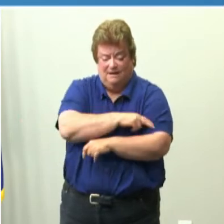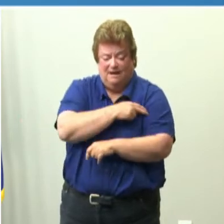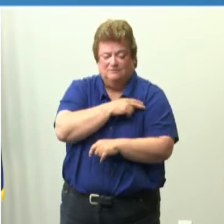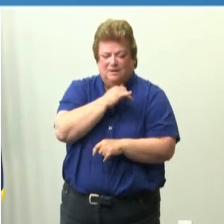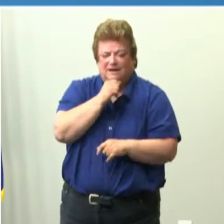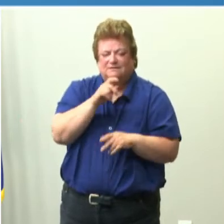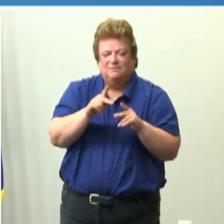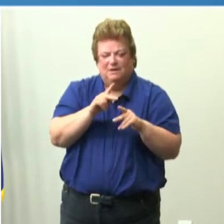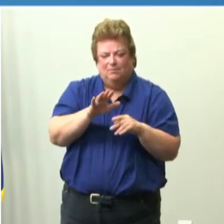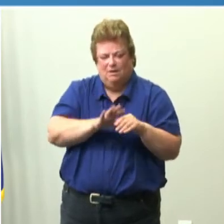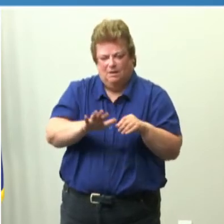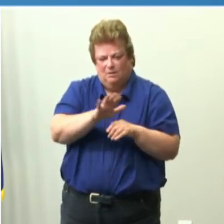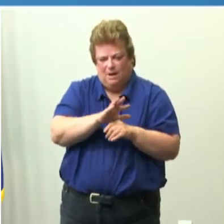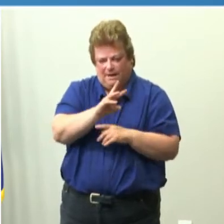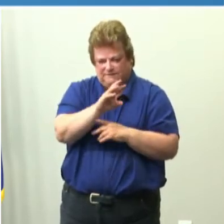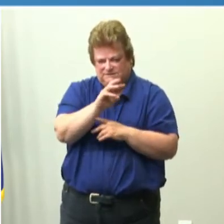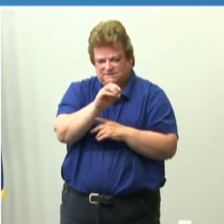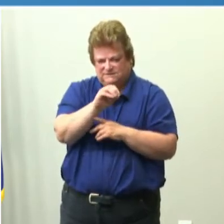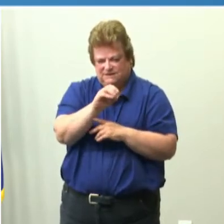60.